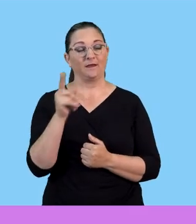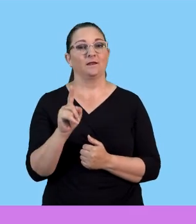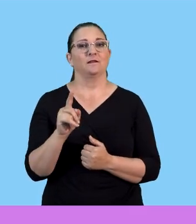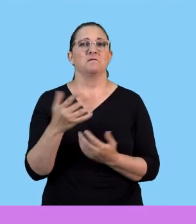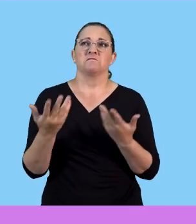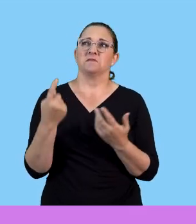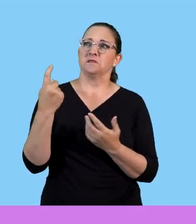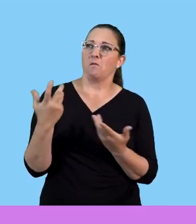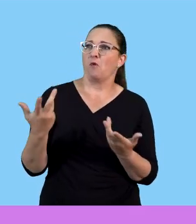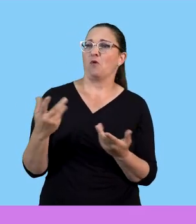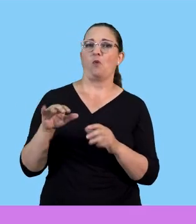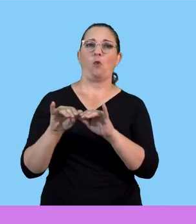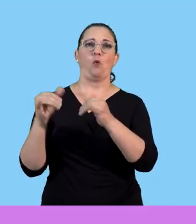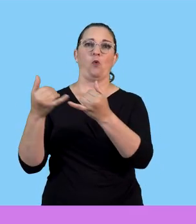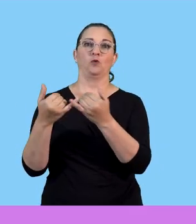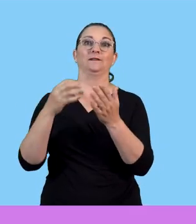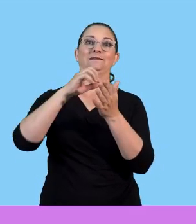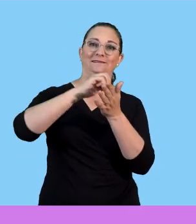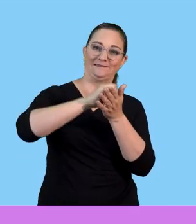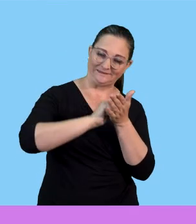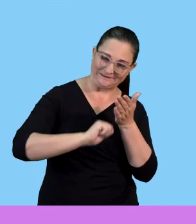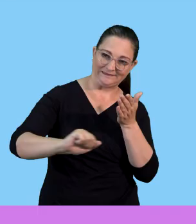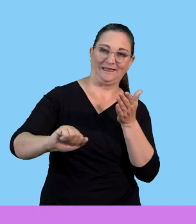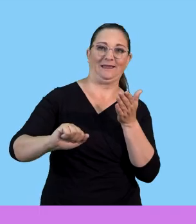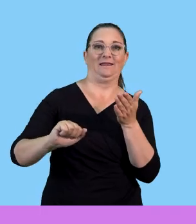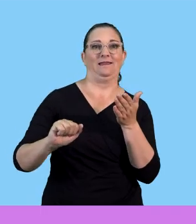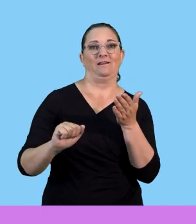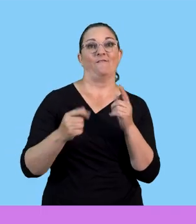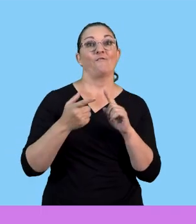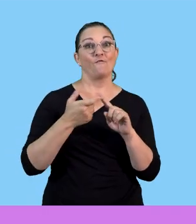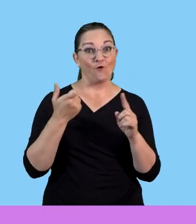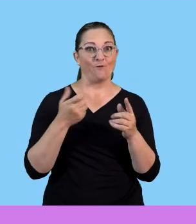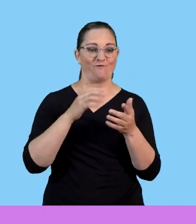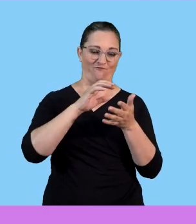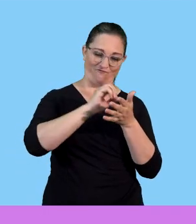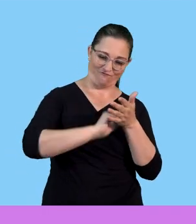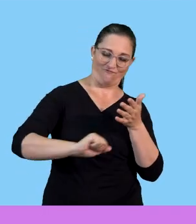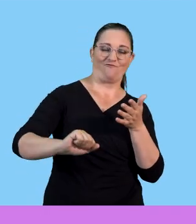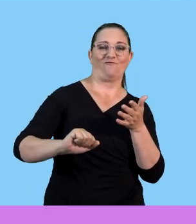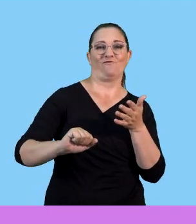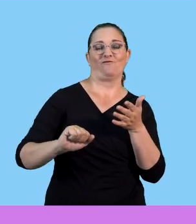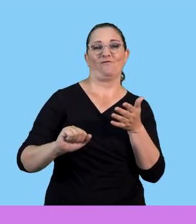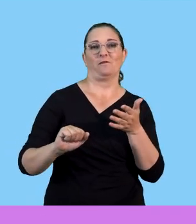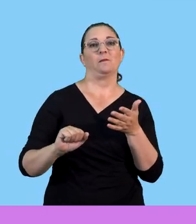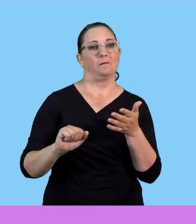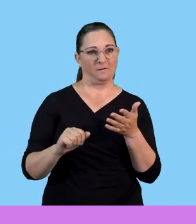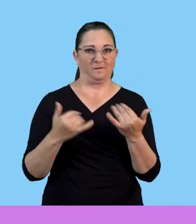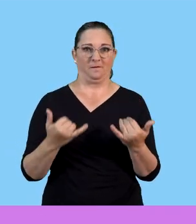when someone or an organization takes money out of your account.